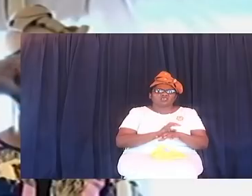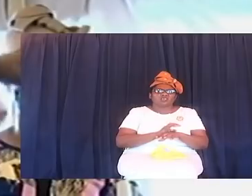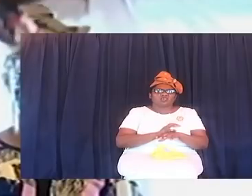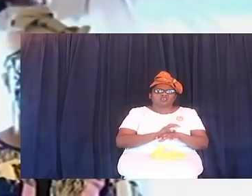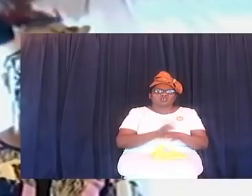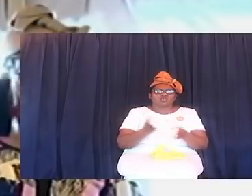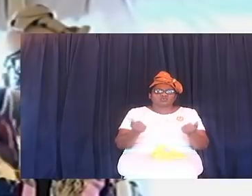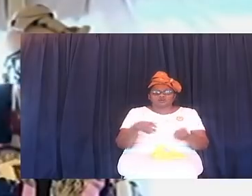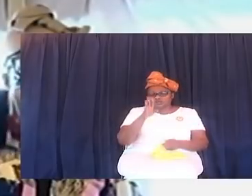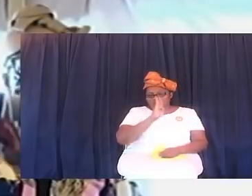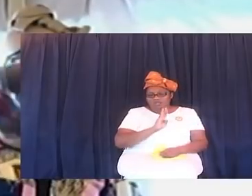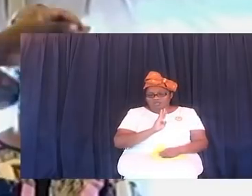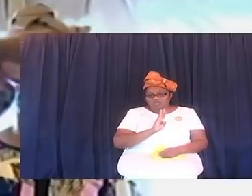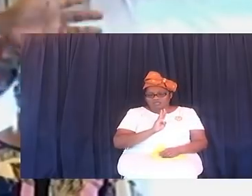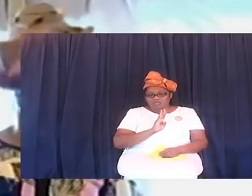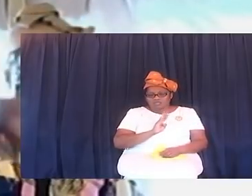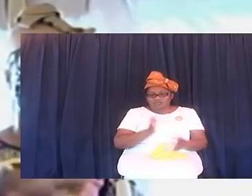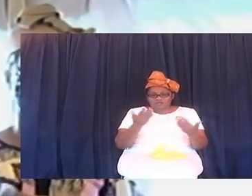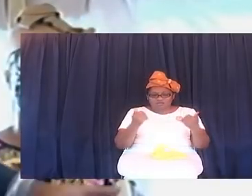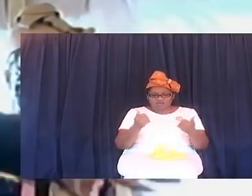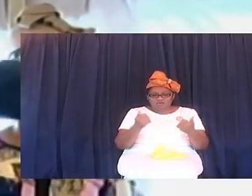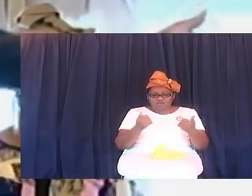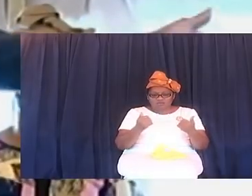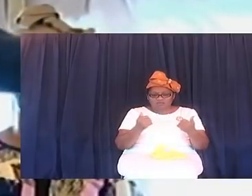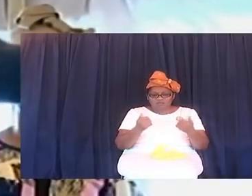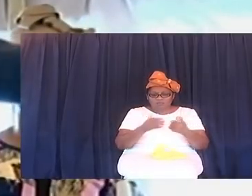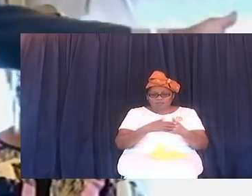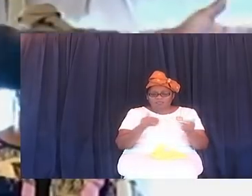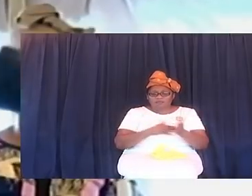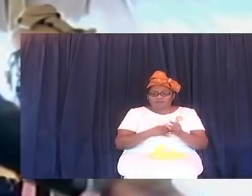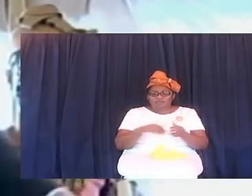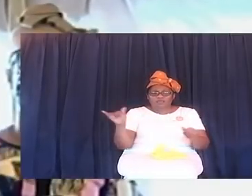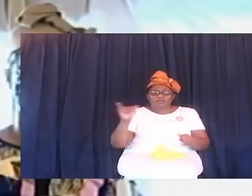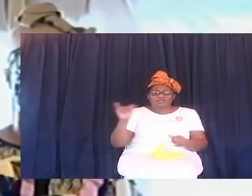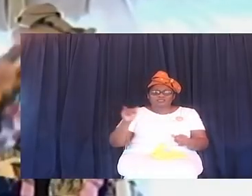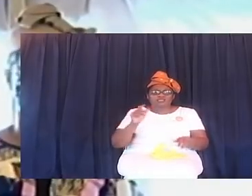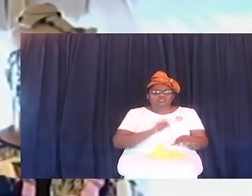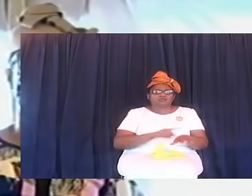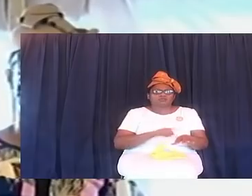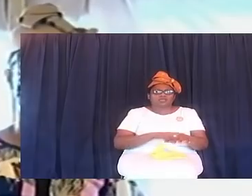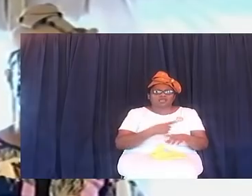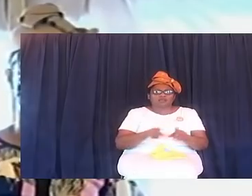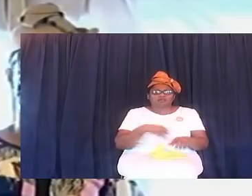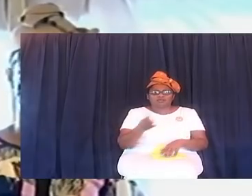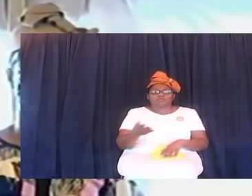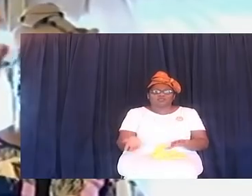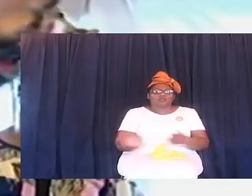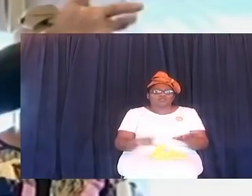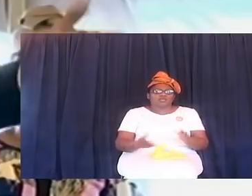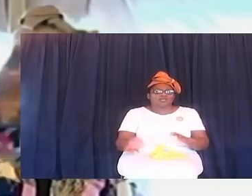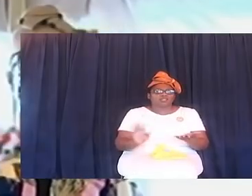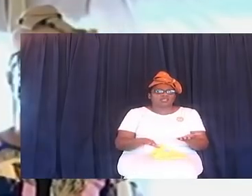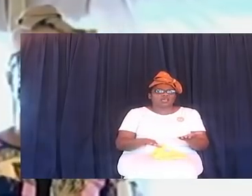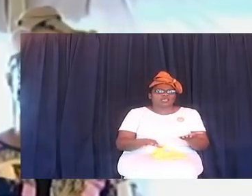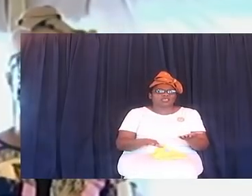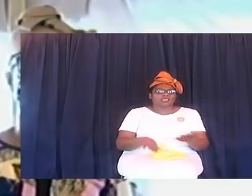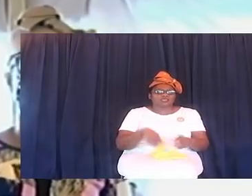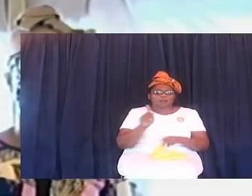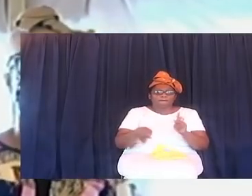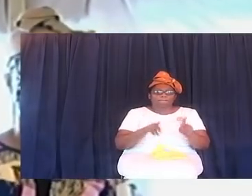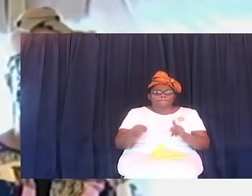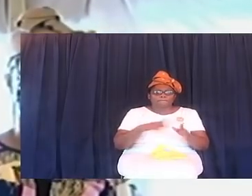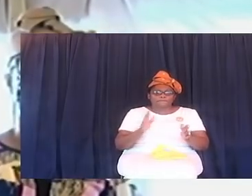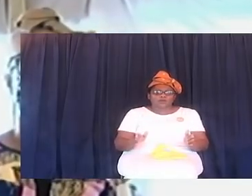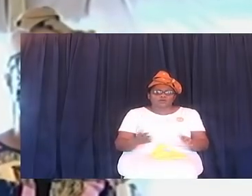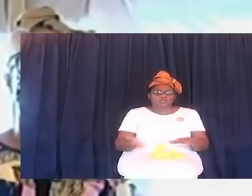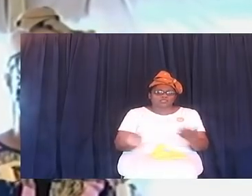dying out. They were dying out. So they start get worried because God had promised that he's going to come back. Yeah? And now people are dying. But